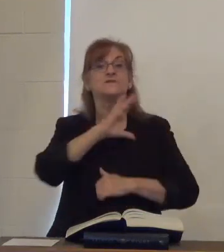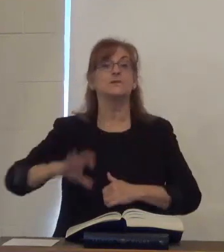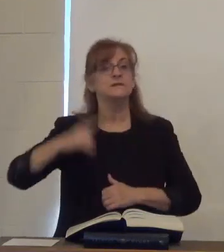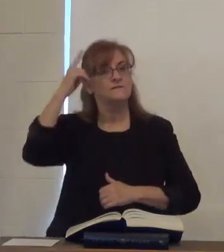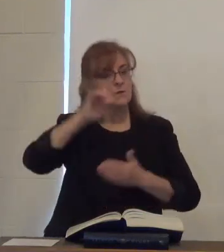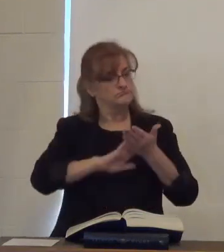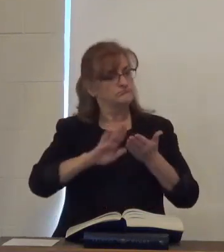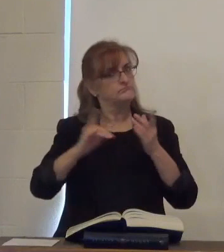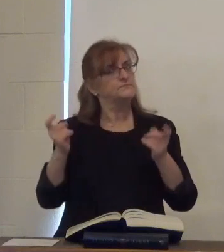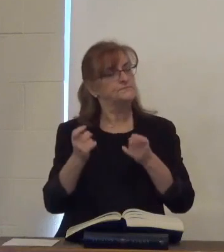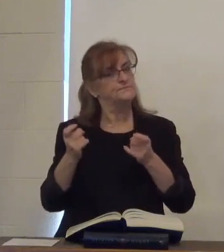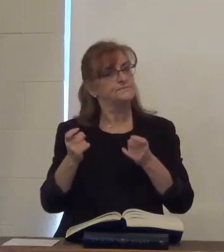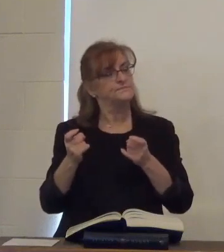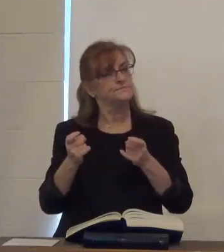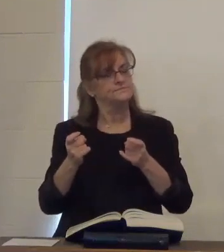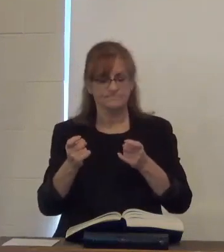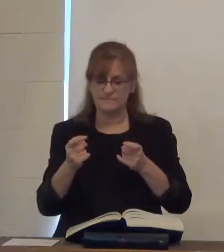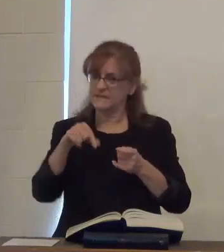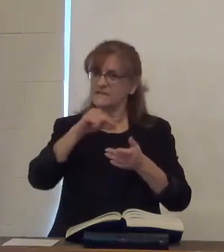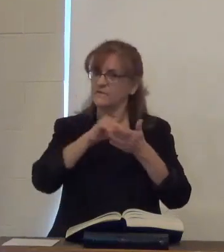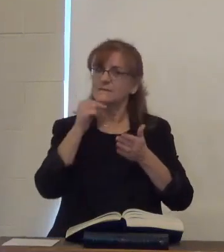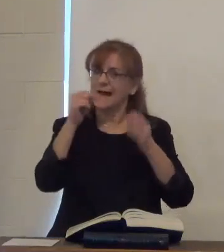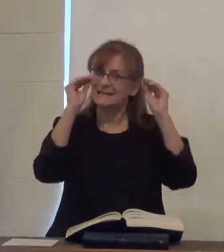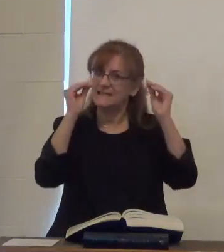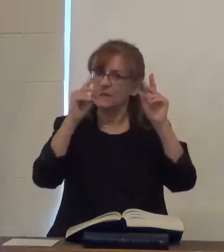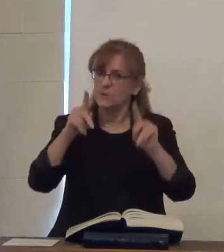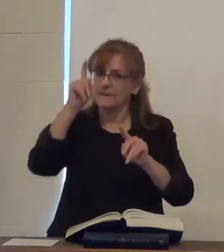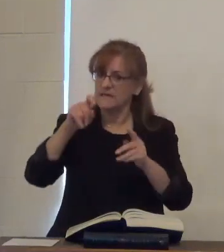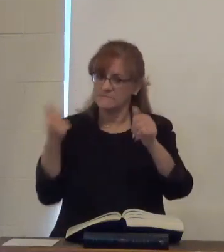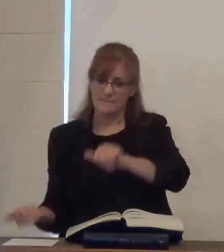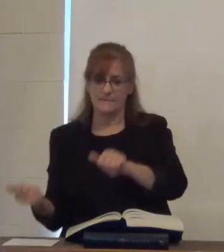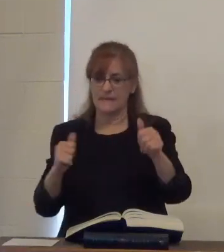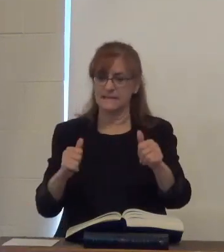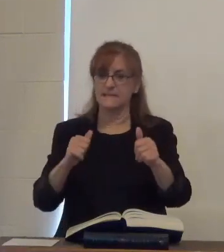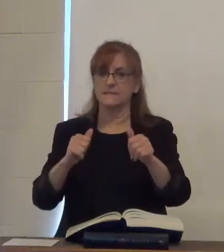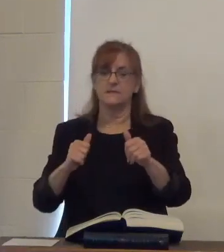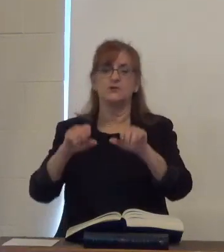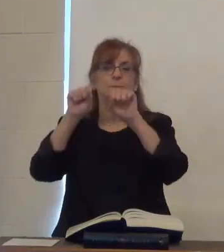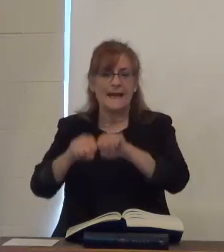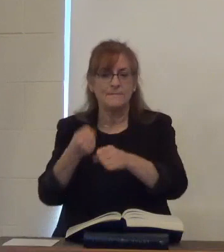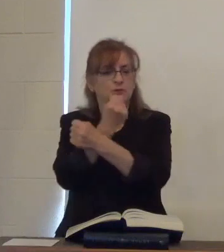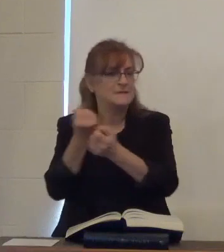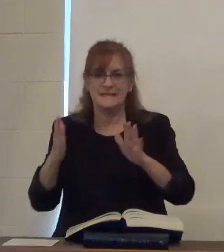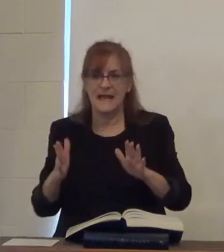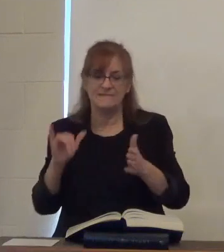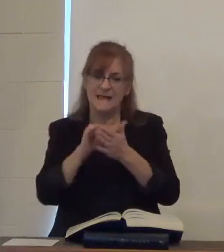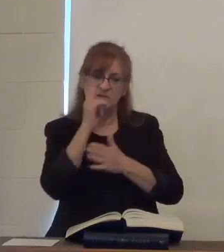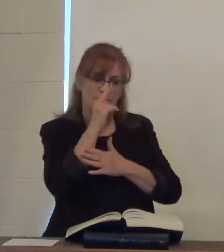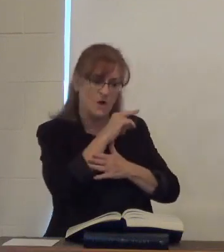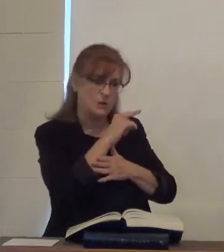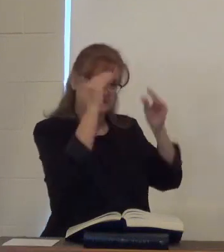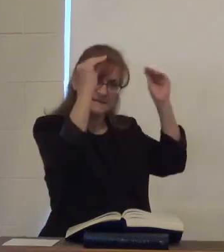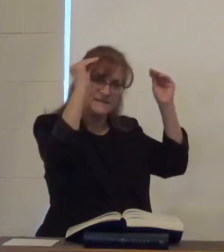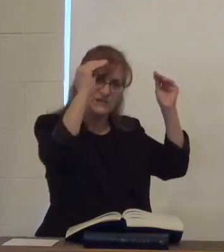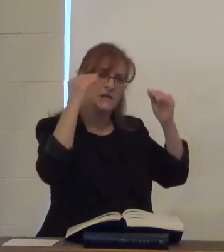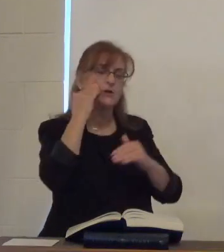remission of sins. This verse is not teaching that a person must be baptized to be saved. That's a false doctrine known